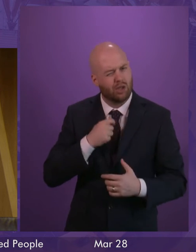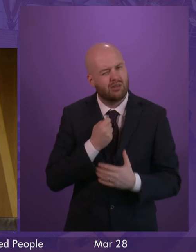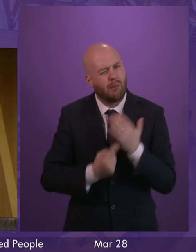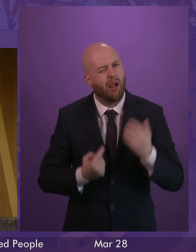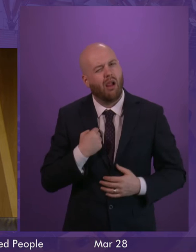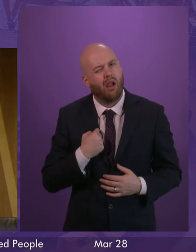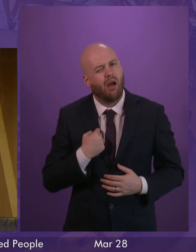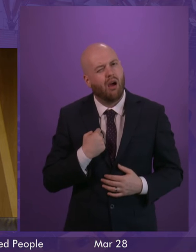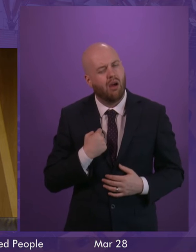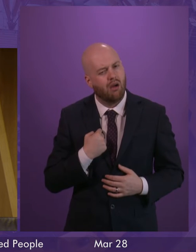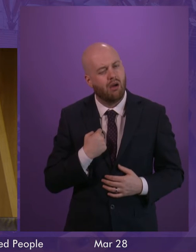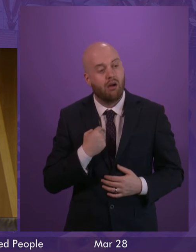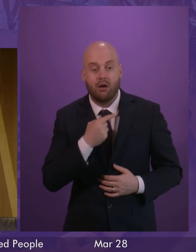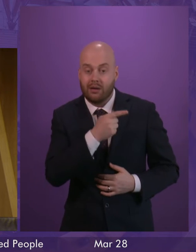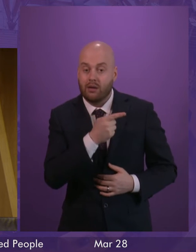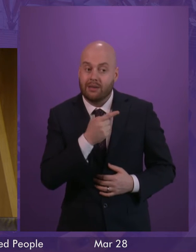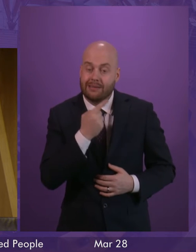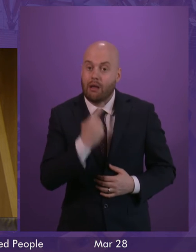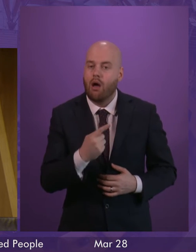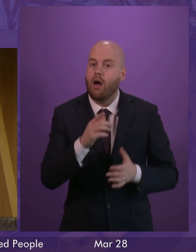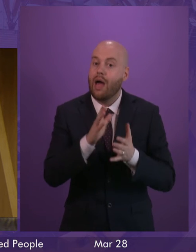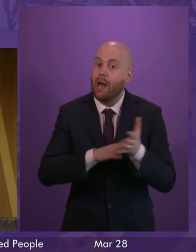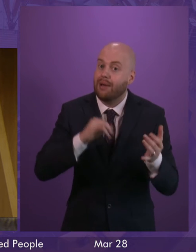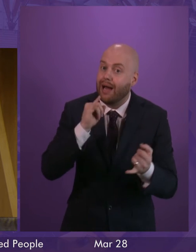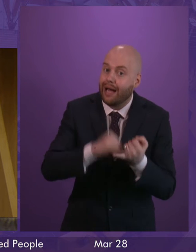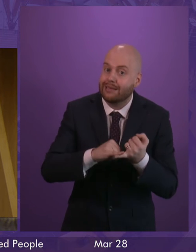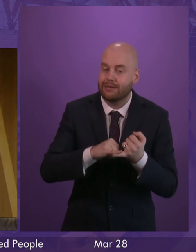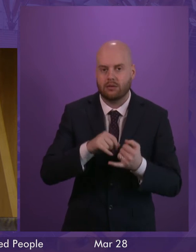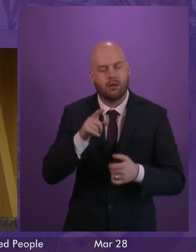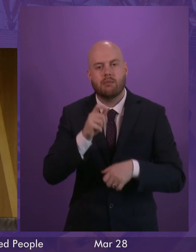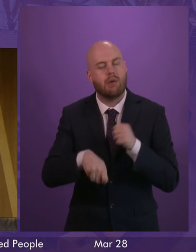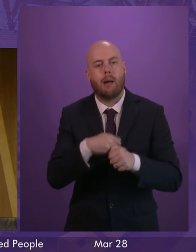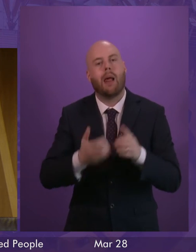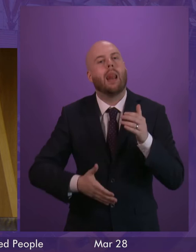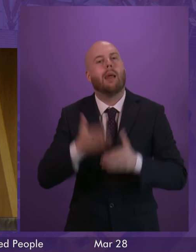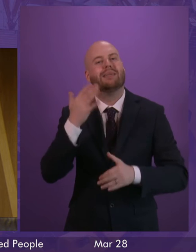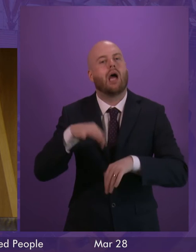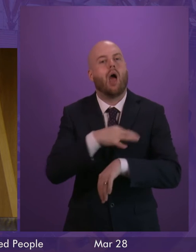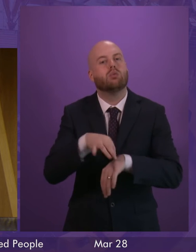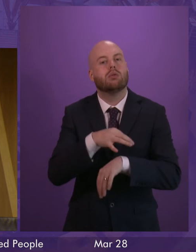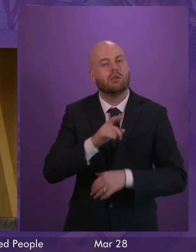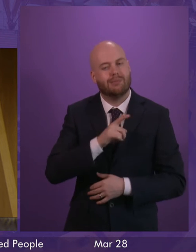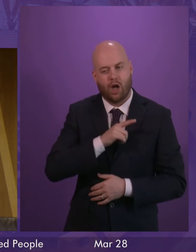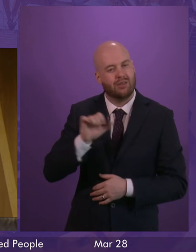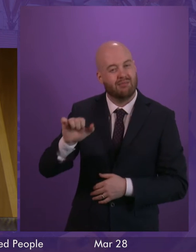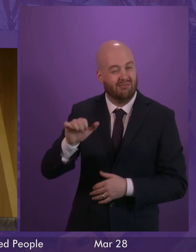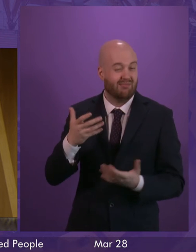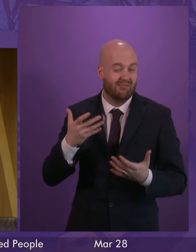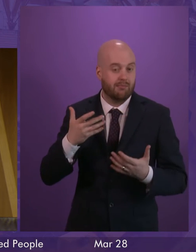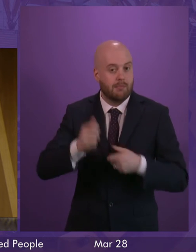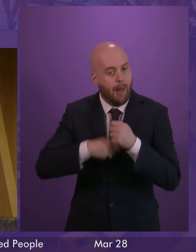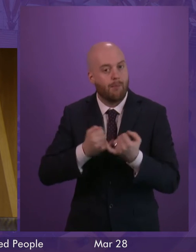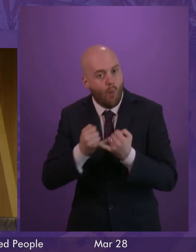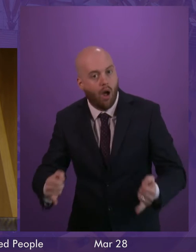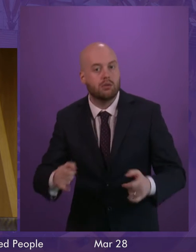also said they believed that MS limited the range of hours and jobs because of their ongoing symptoms and fatigue